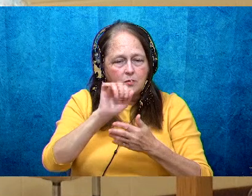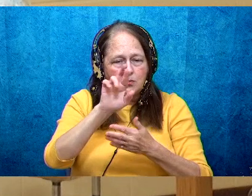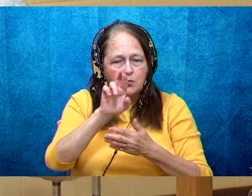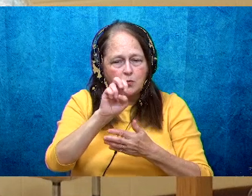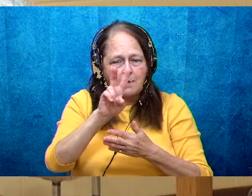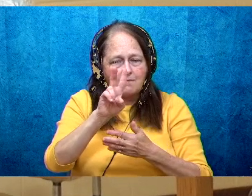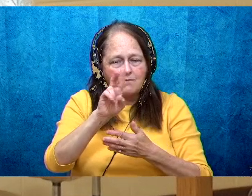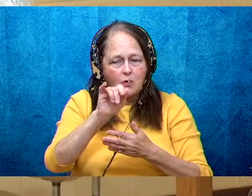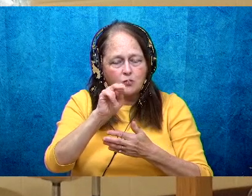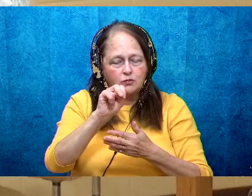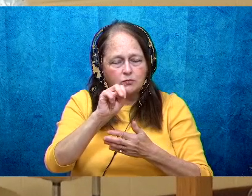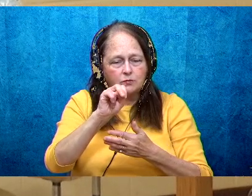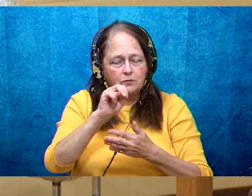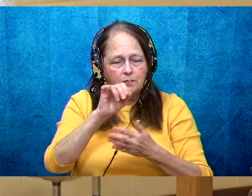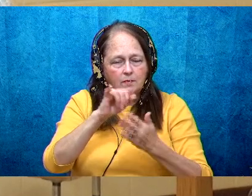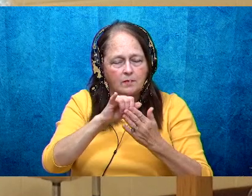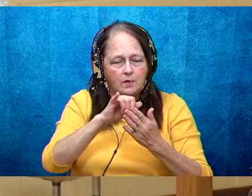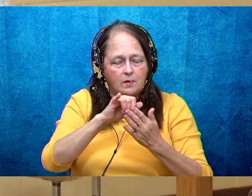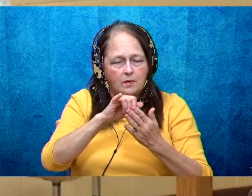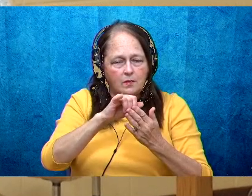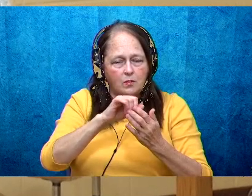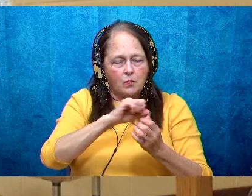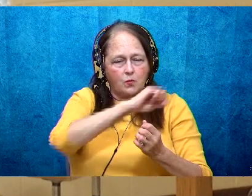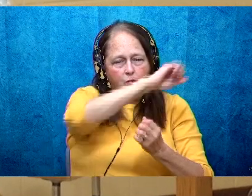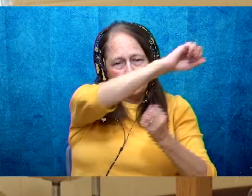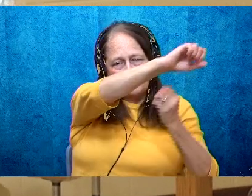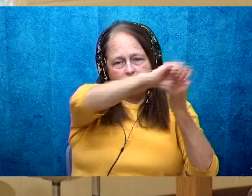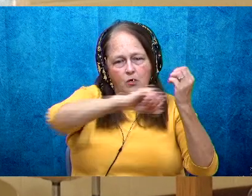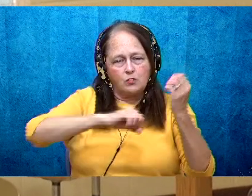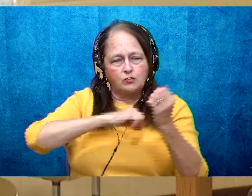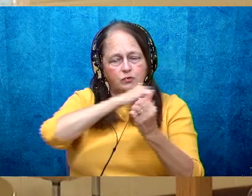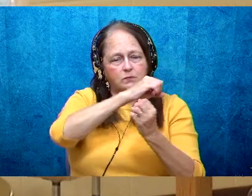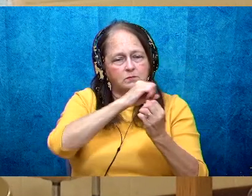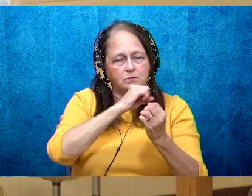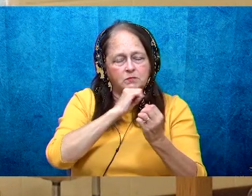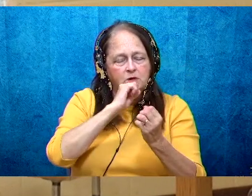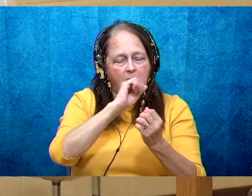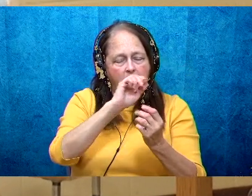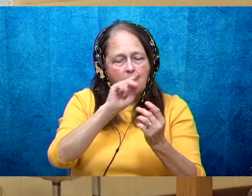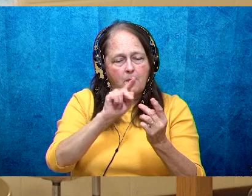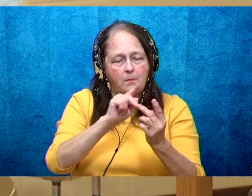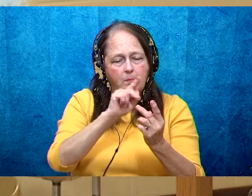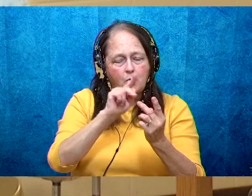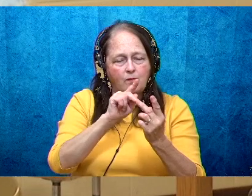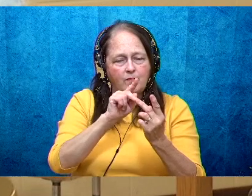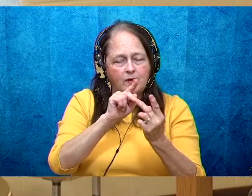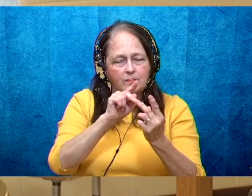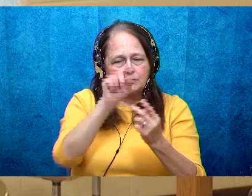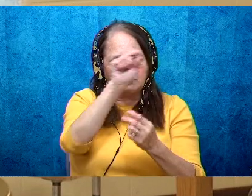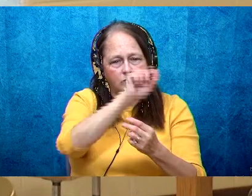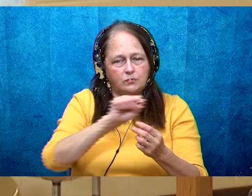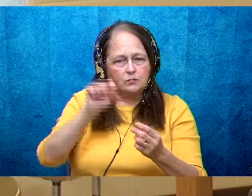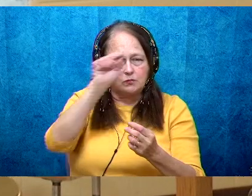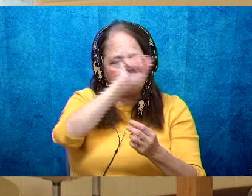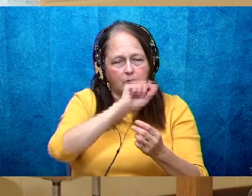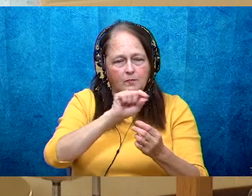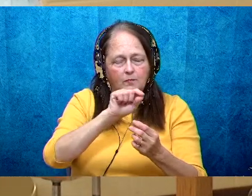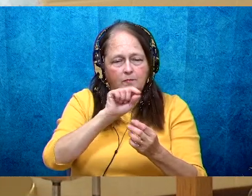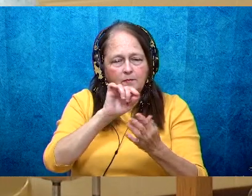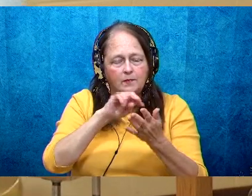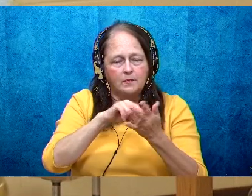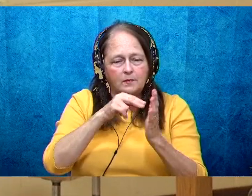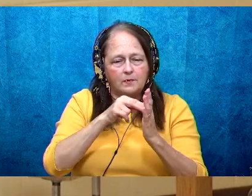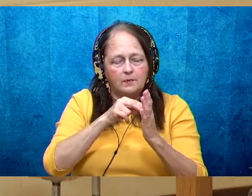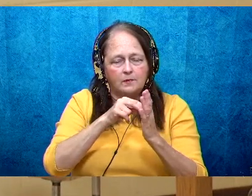the sun, it's not a perfect circle. It's more of what we call an ellipse, meaning it's